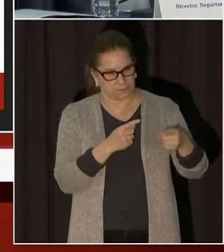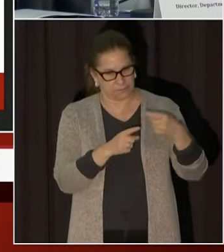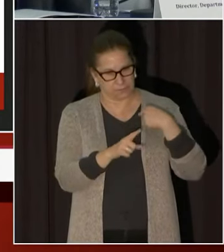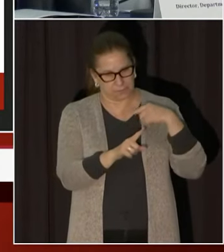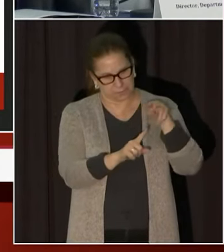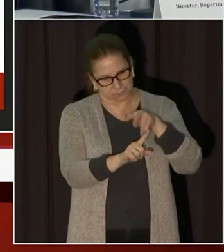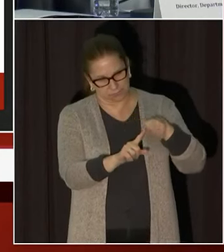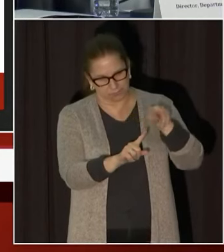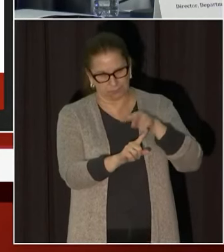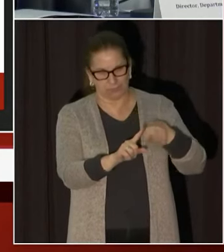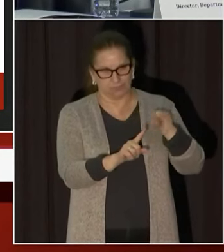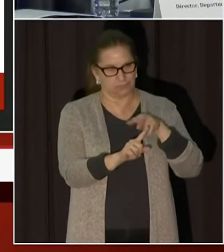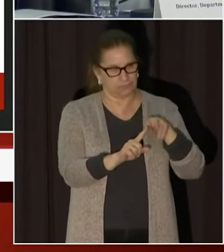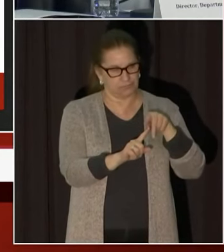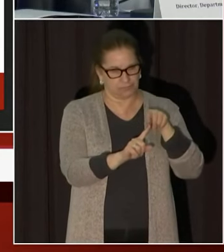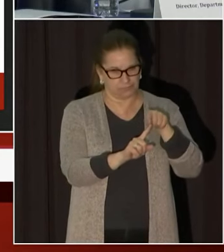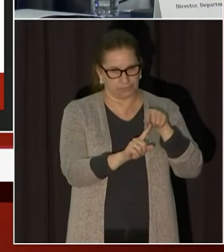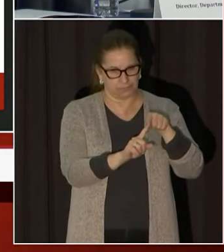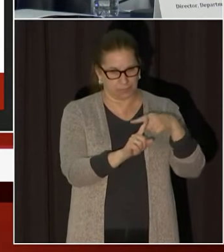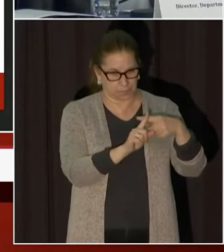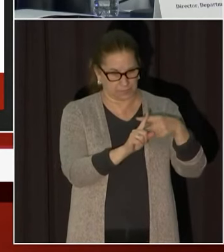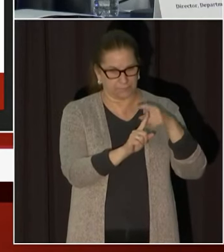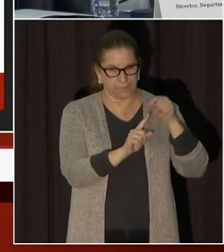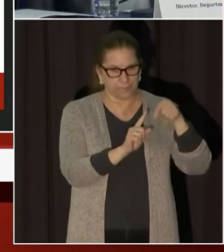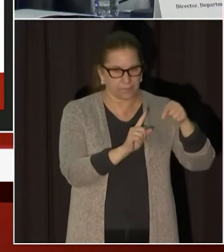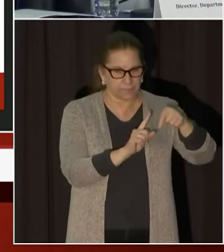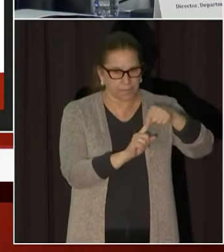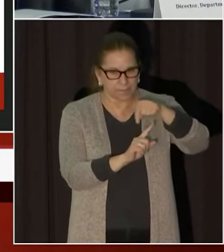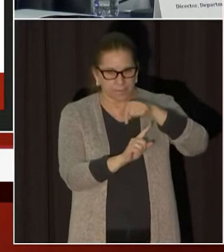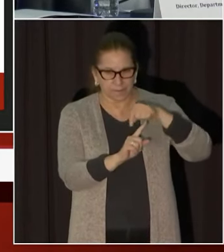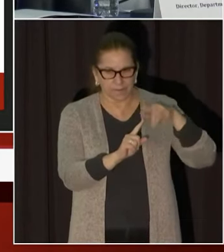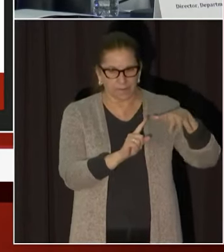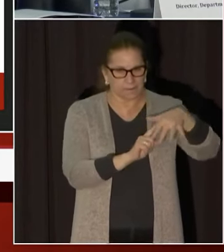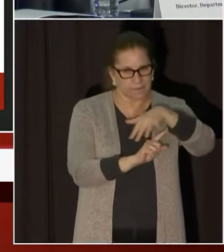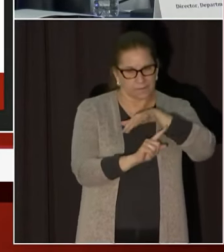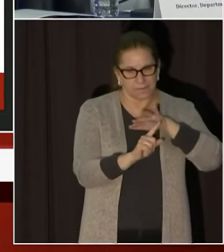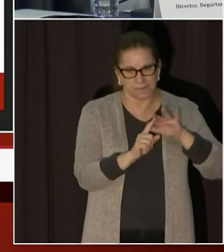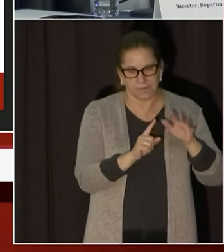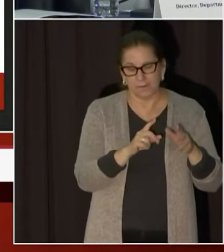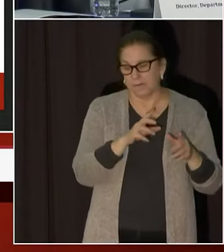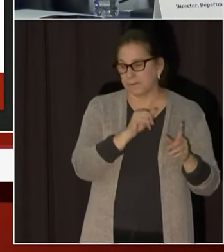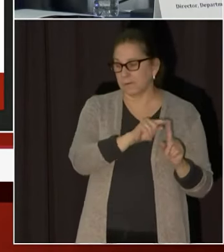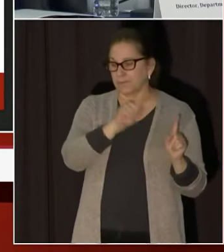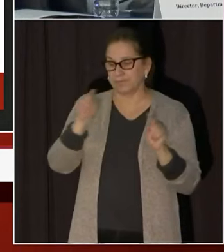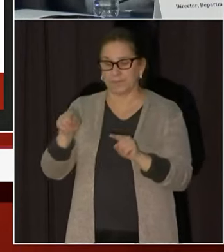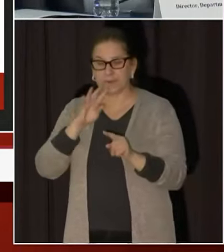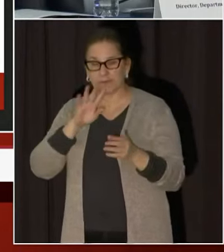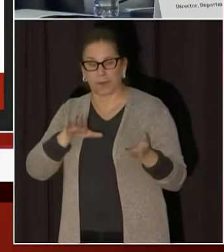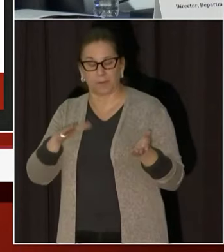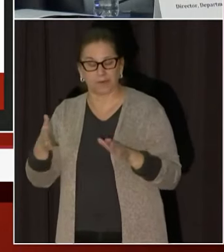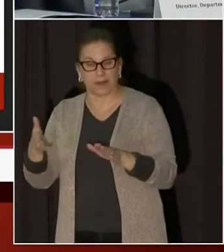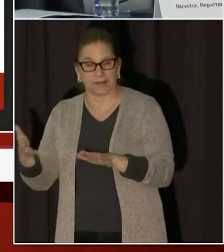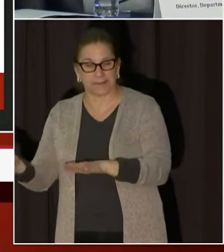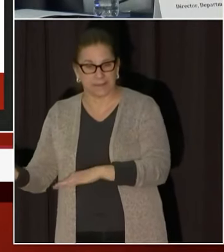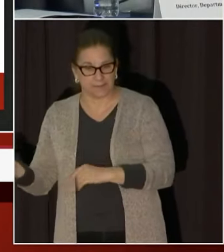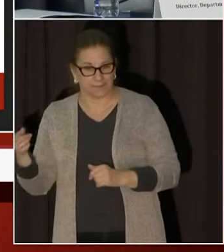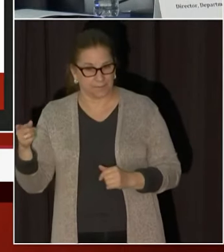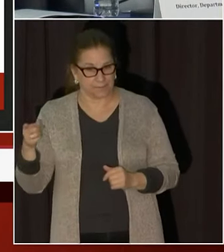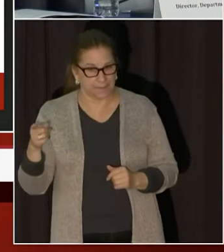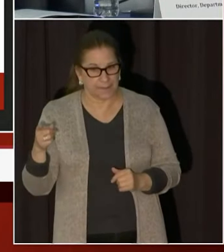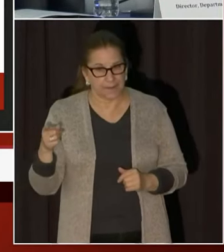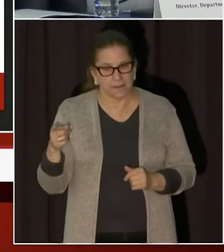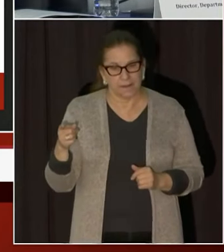around mortality and who is risk for succumbing to the District of Columbia presents